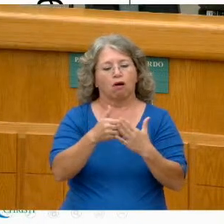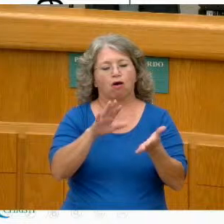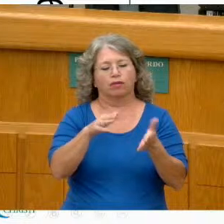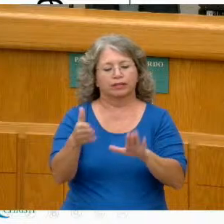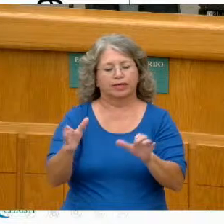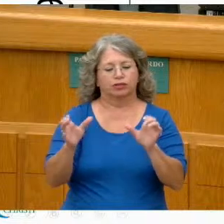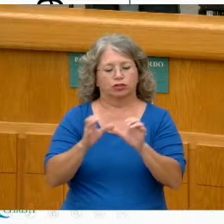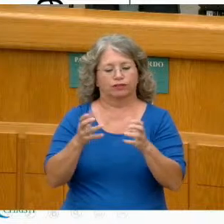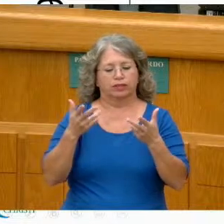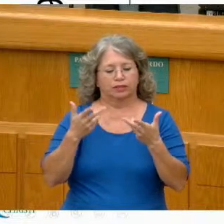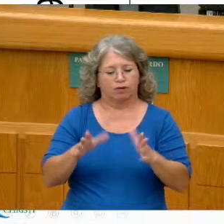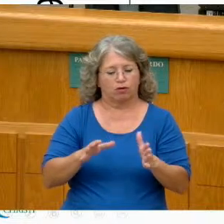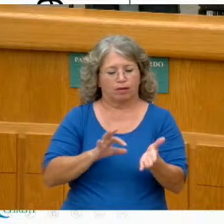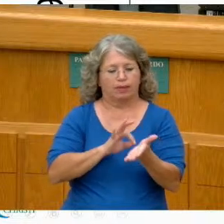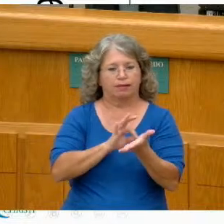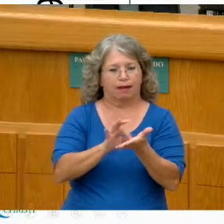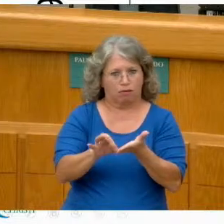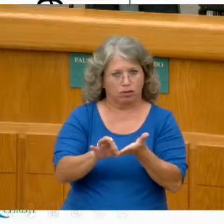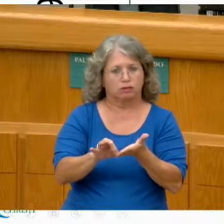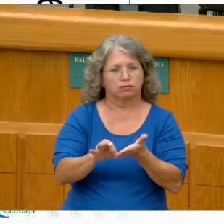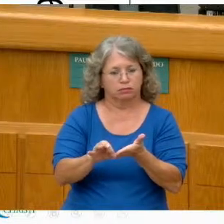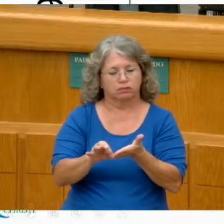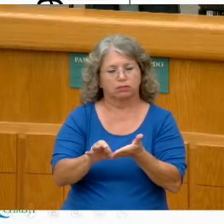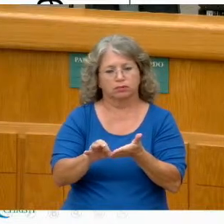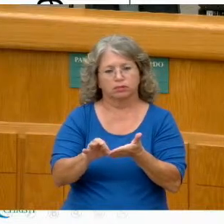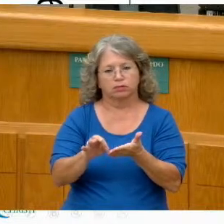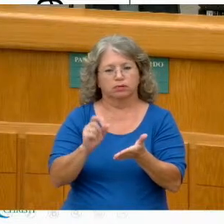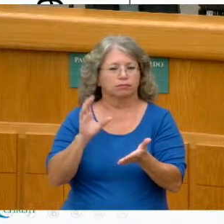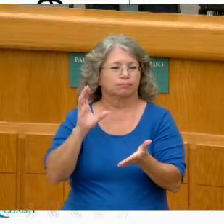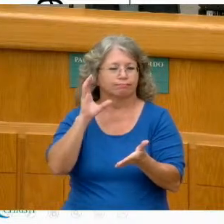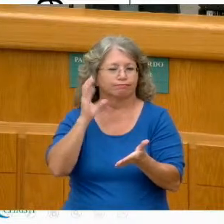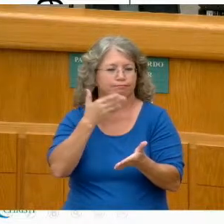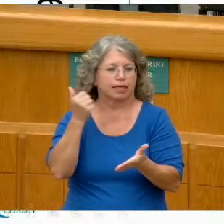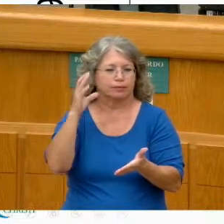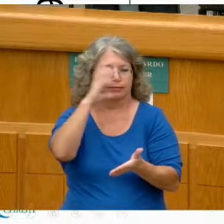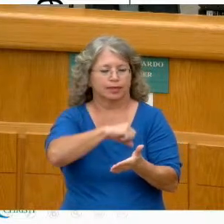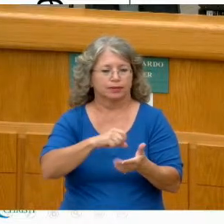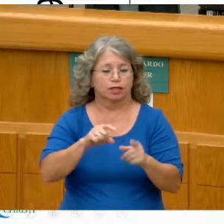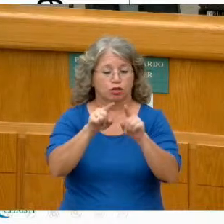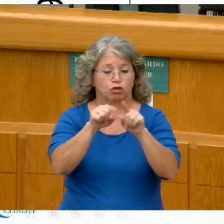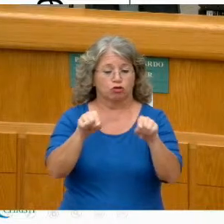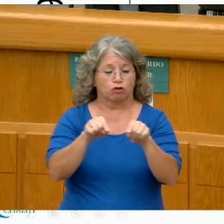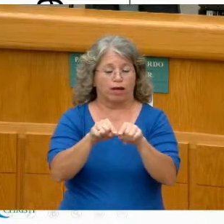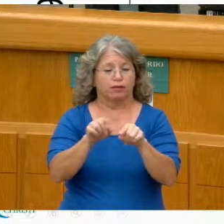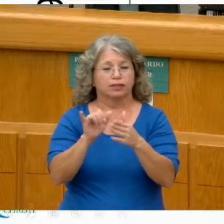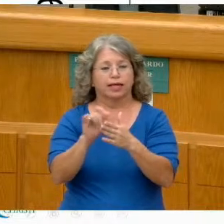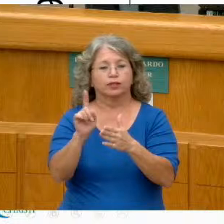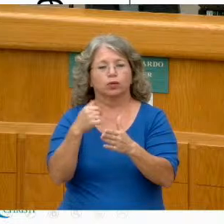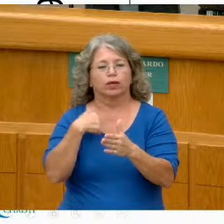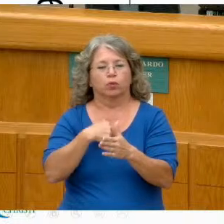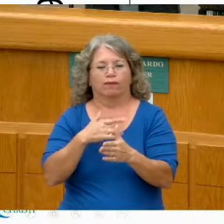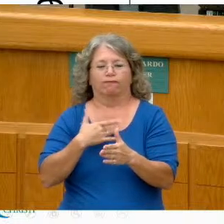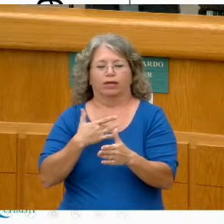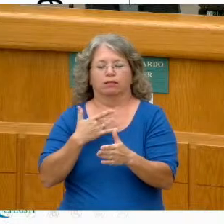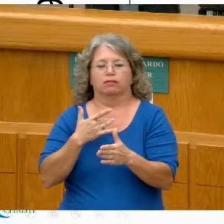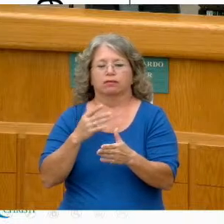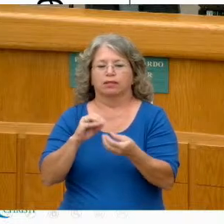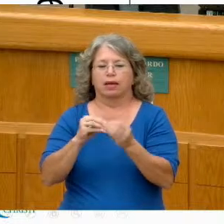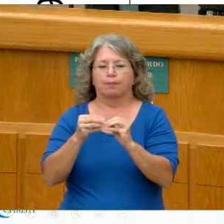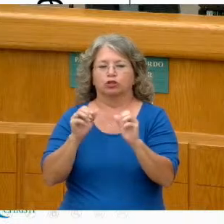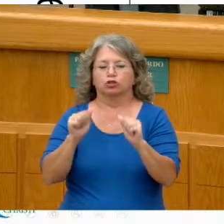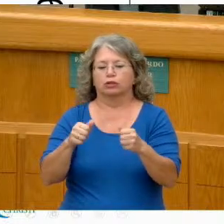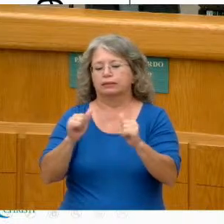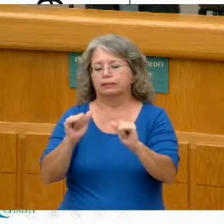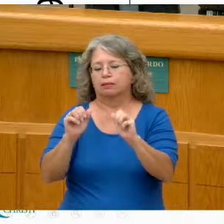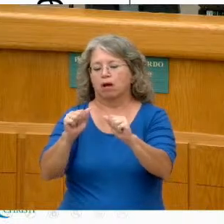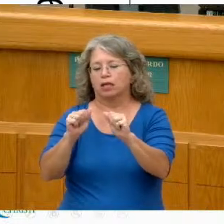been counted. The triangles represent the number of fatalities where we think that the numbers could still increase, and not all the death certificates have been